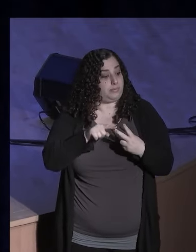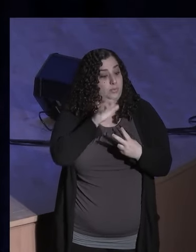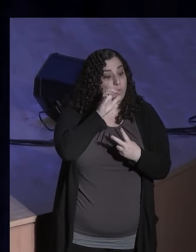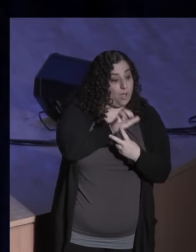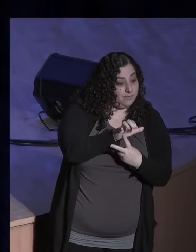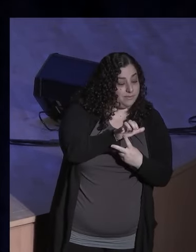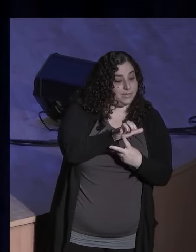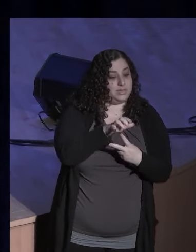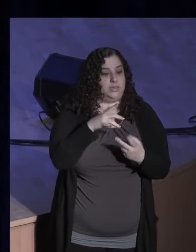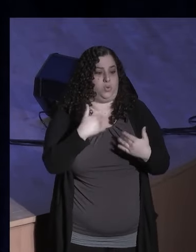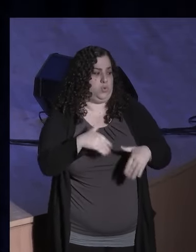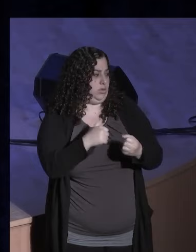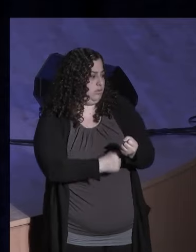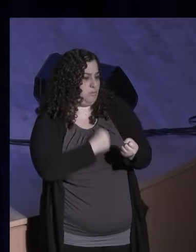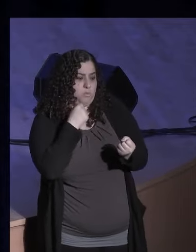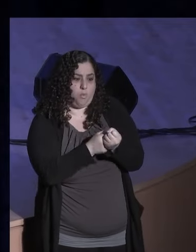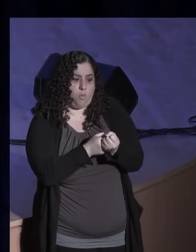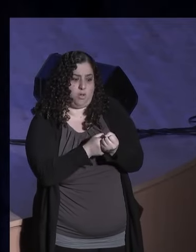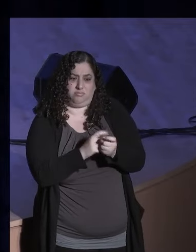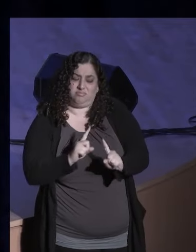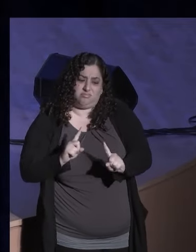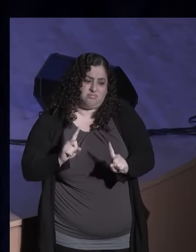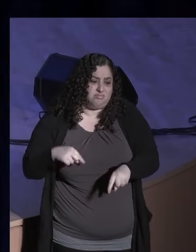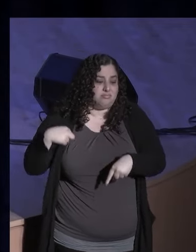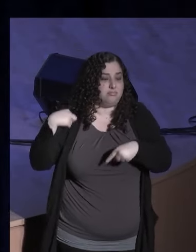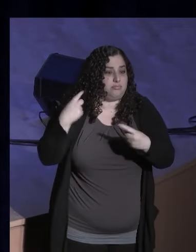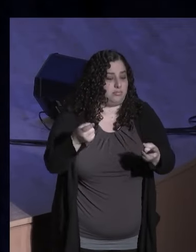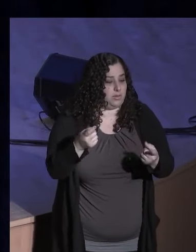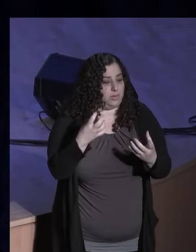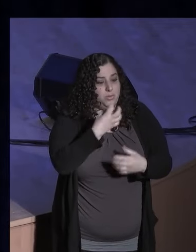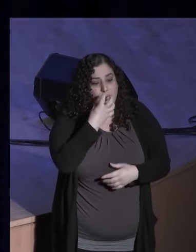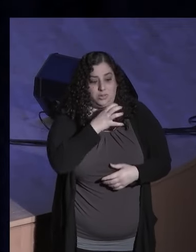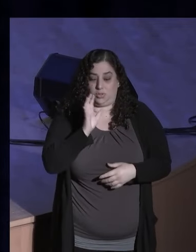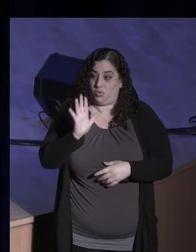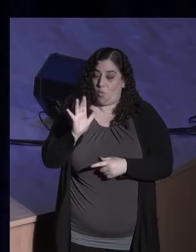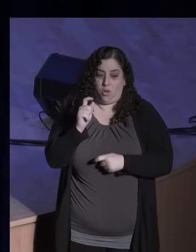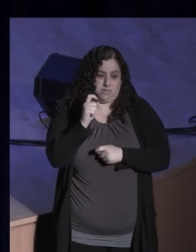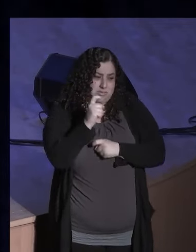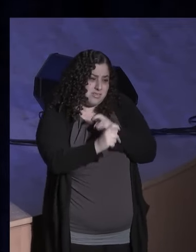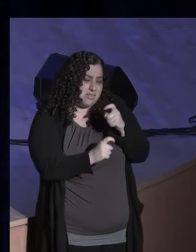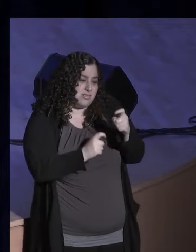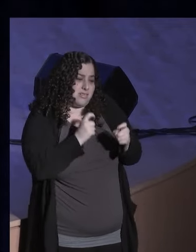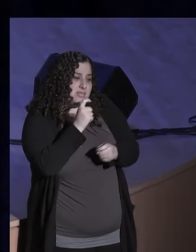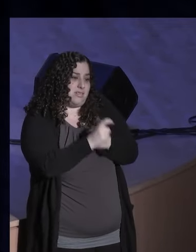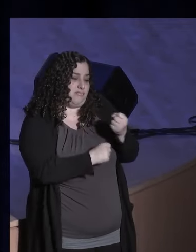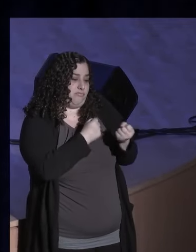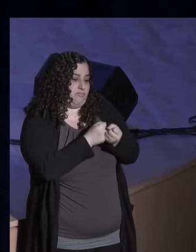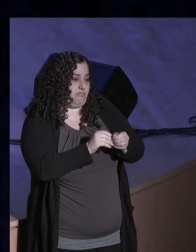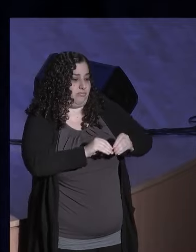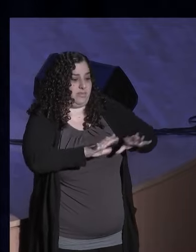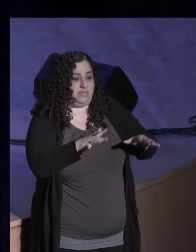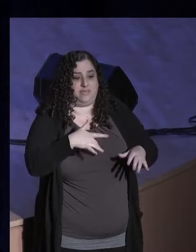Jerry, your generosity has reverberated across this institution, is deeply appreciated, and is a testament to